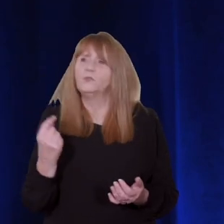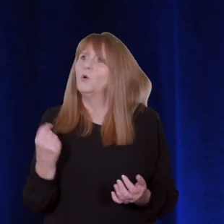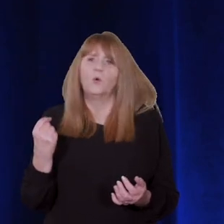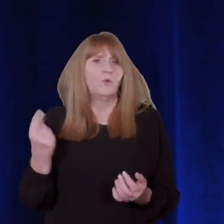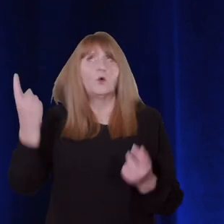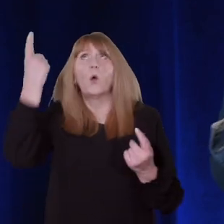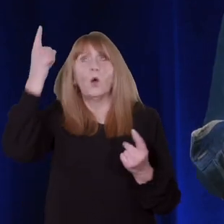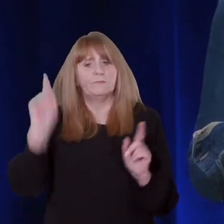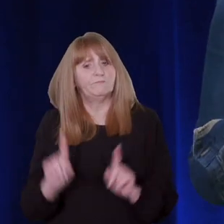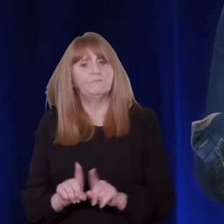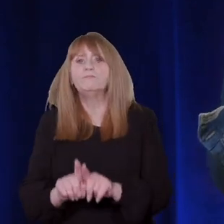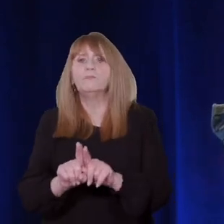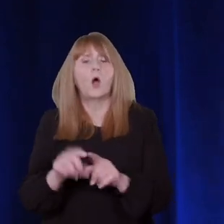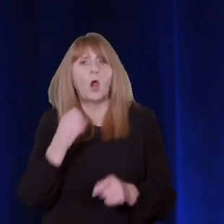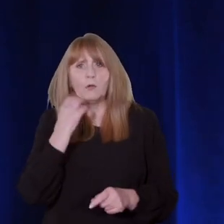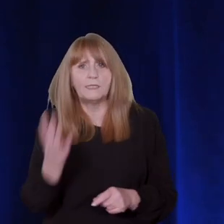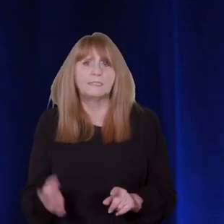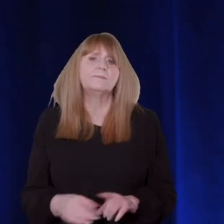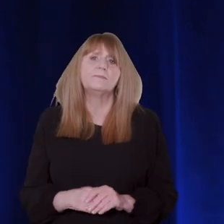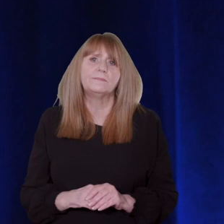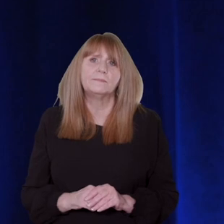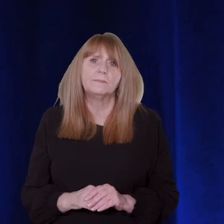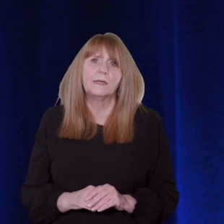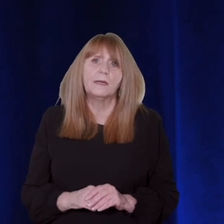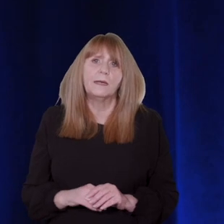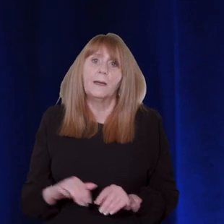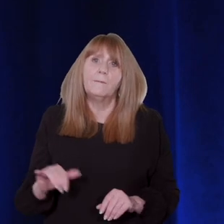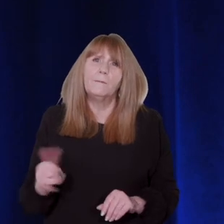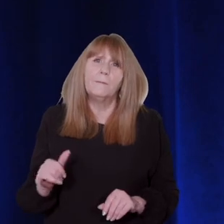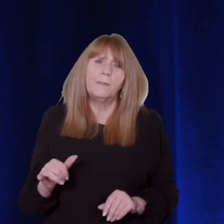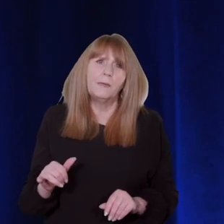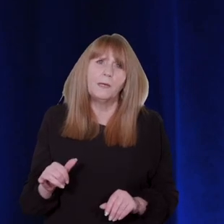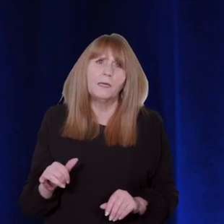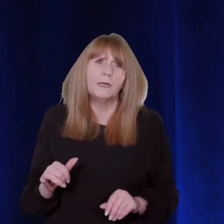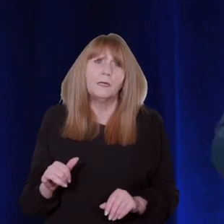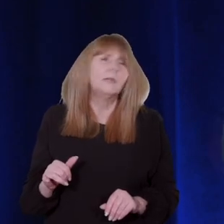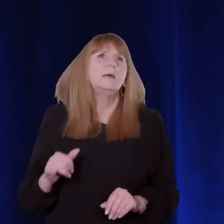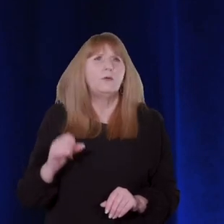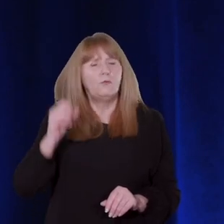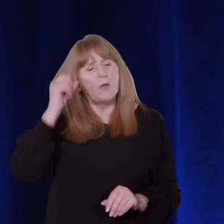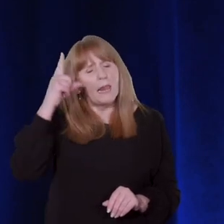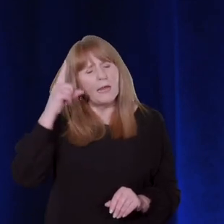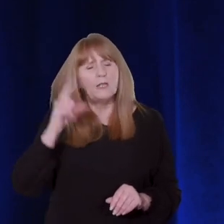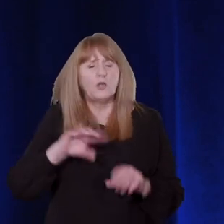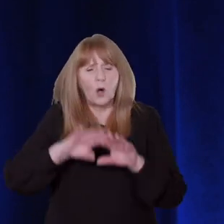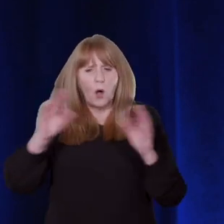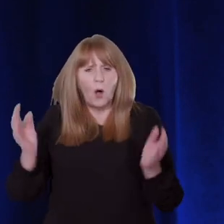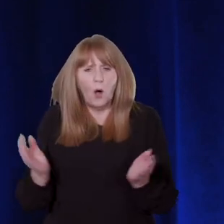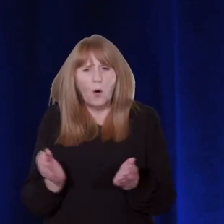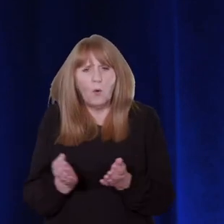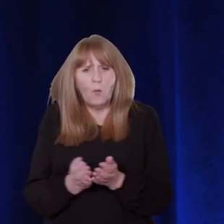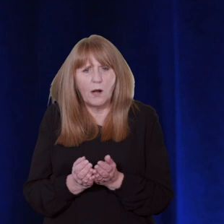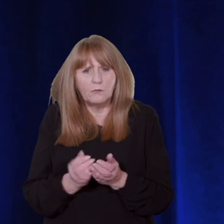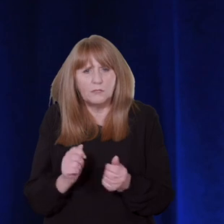call on your life today, and you just really want to serve God. Your whole world has changed shape, but actually it's the Holy Ghost that's talking